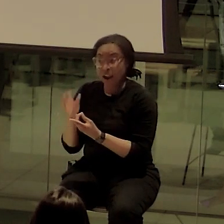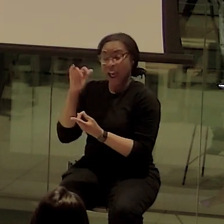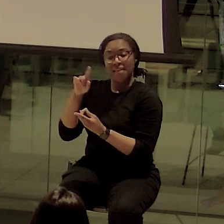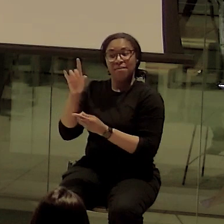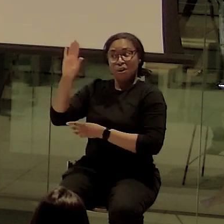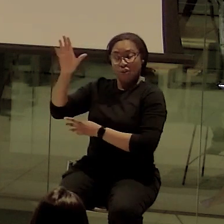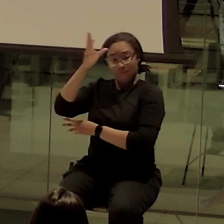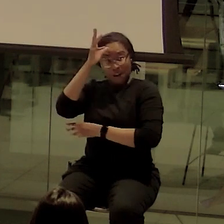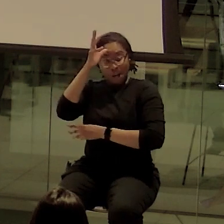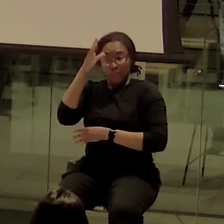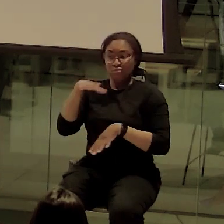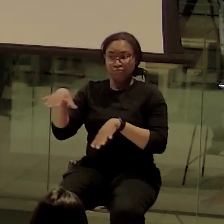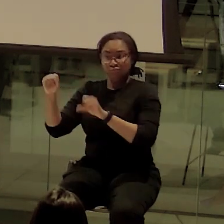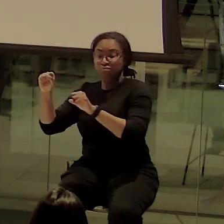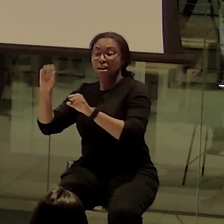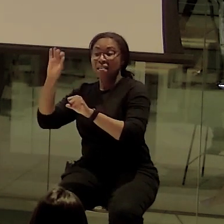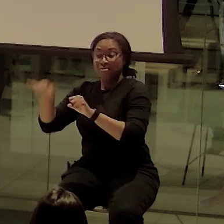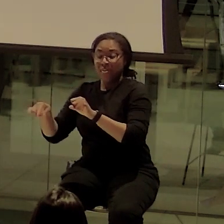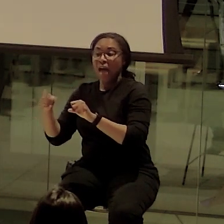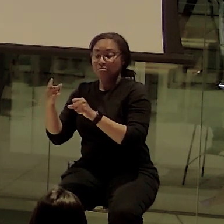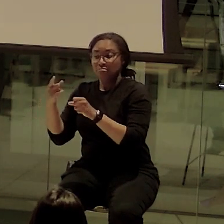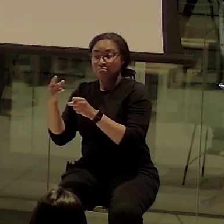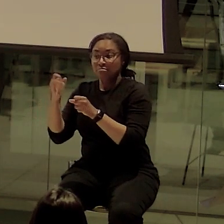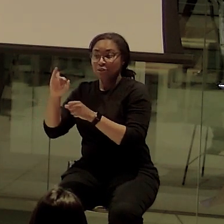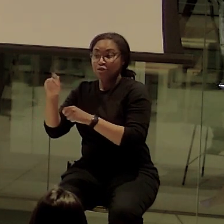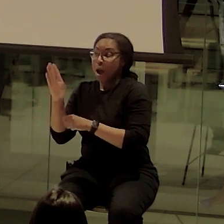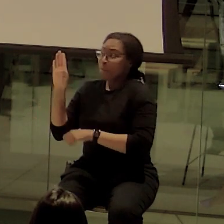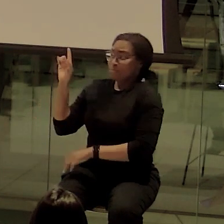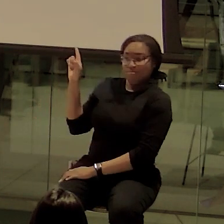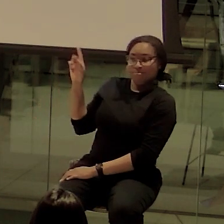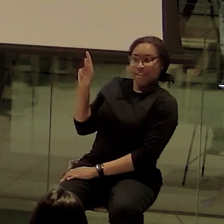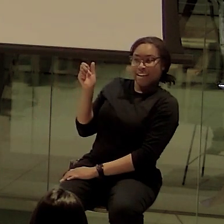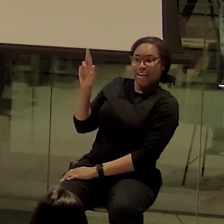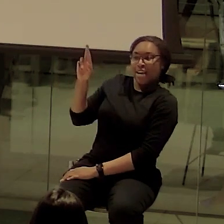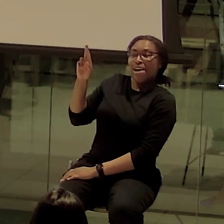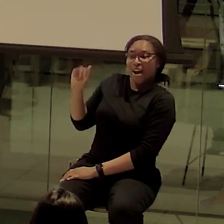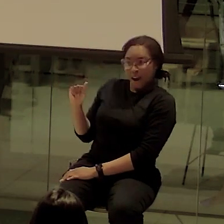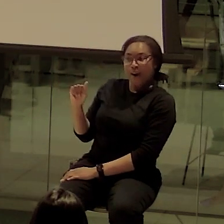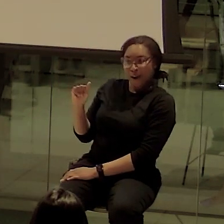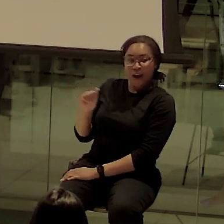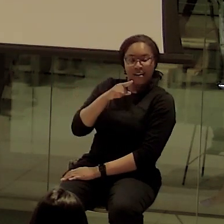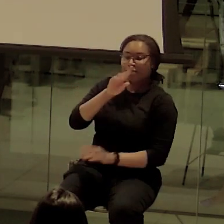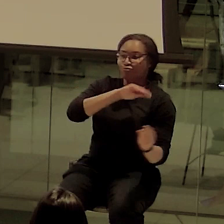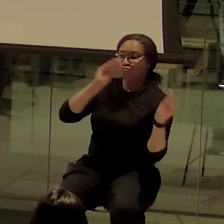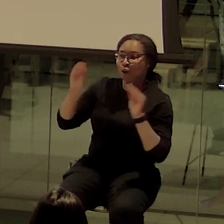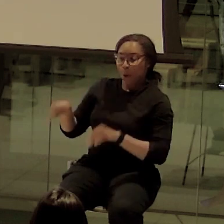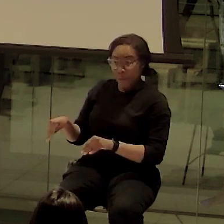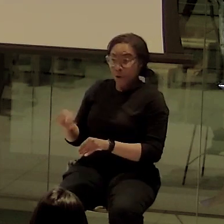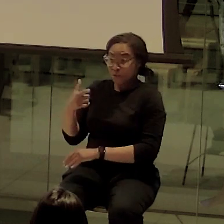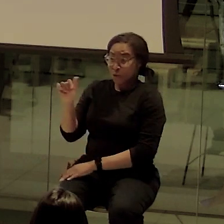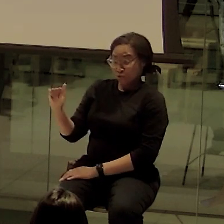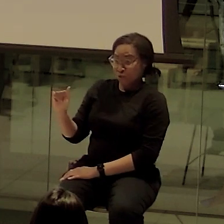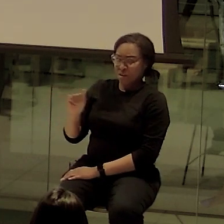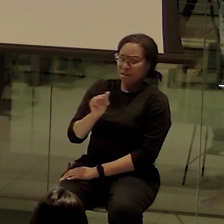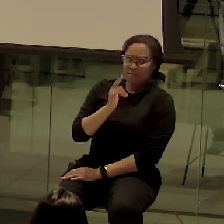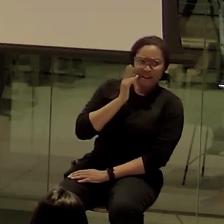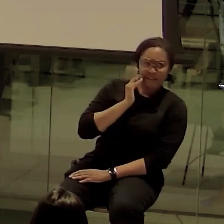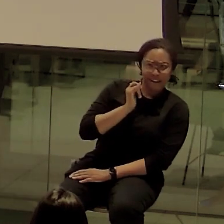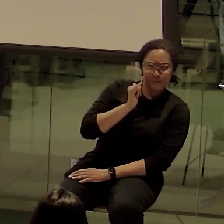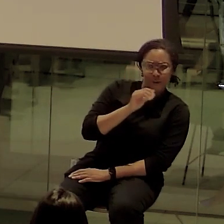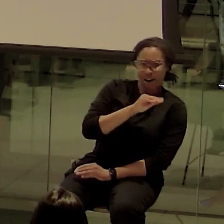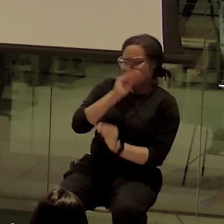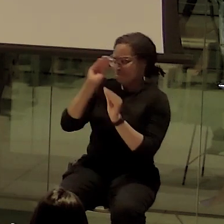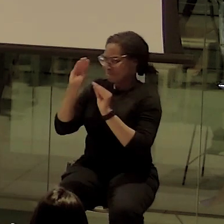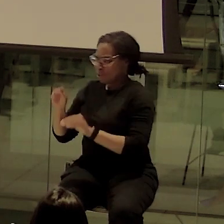job meant that Carol Walker moved to Georgia, and it really was an entirely different experience for her than being in